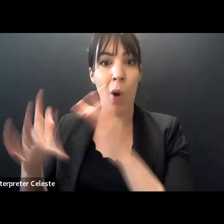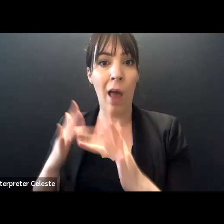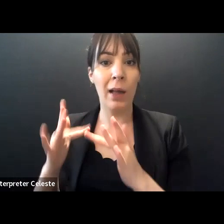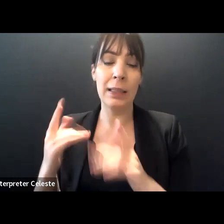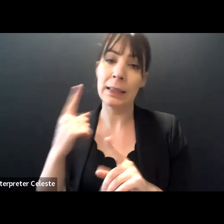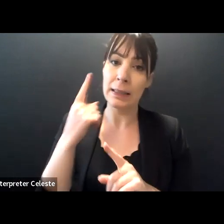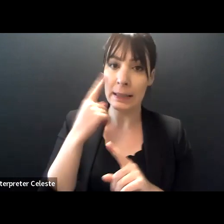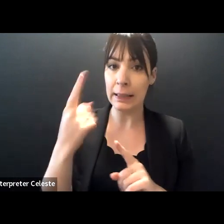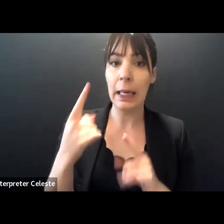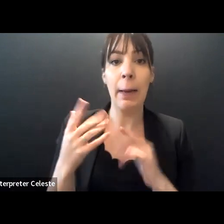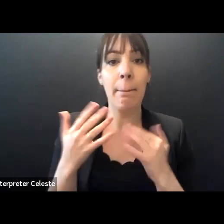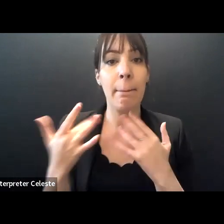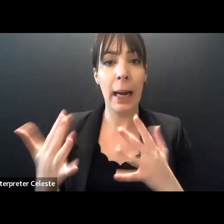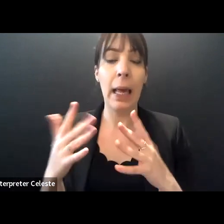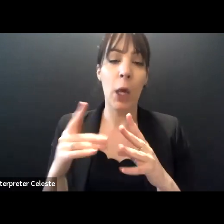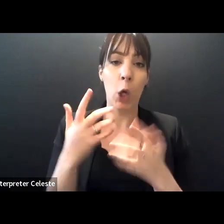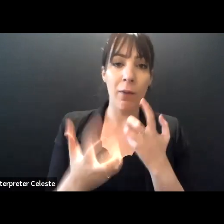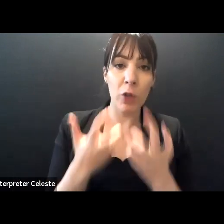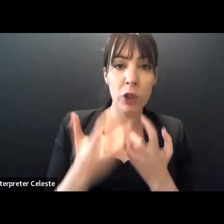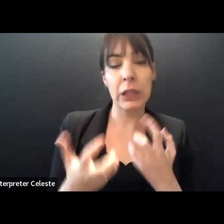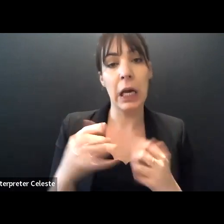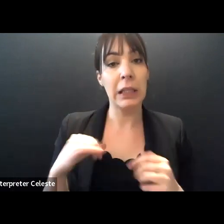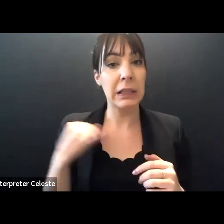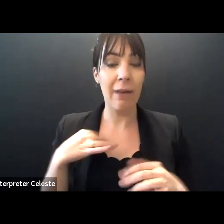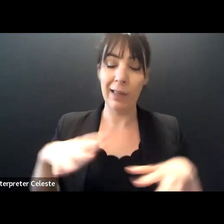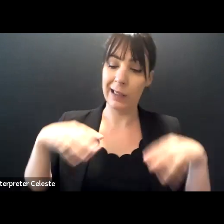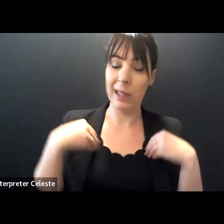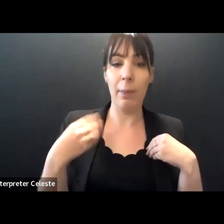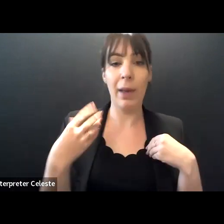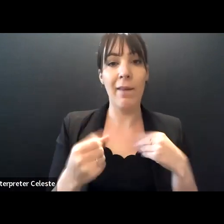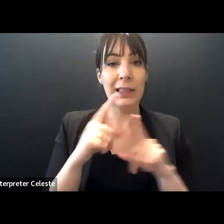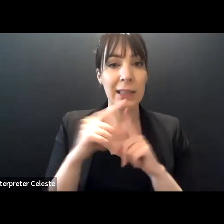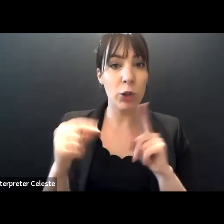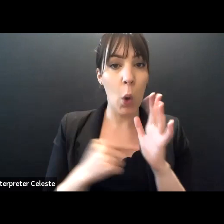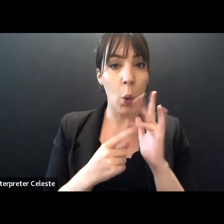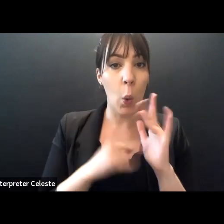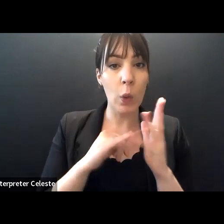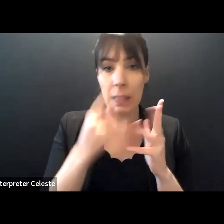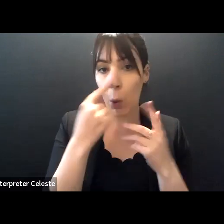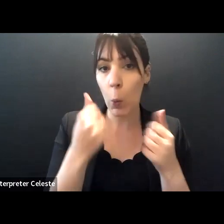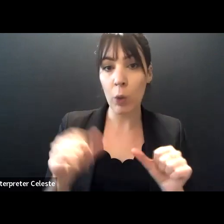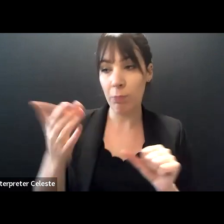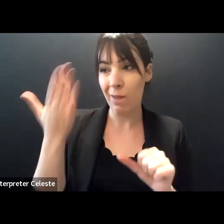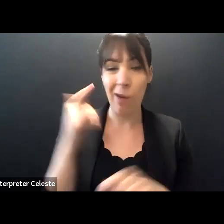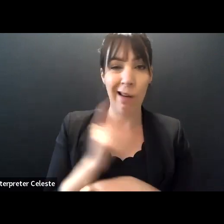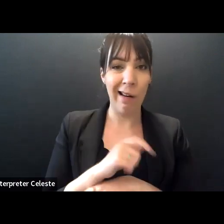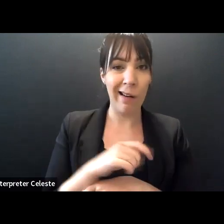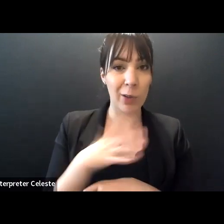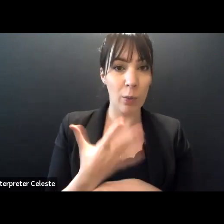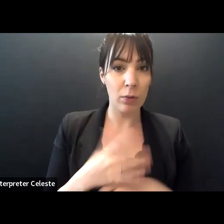up digital tools that in the past sometimes haven't been taken up as much. It's also helped